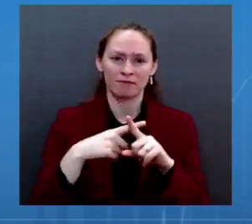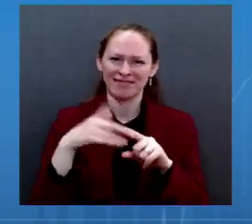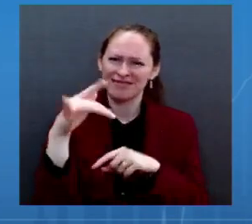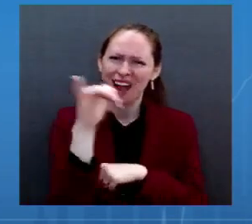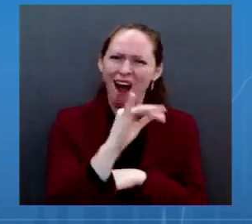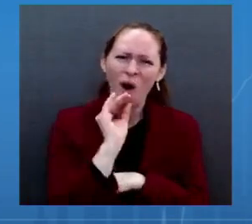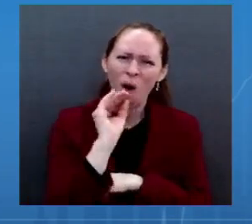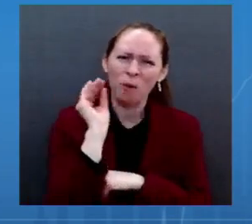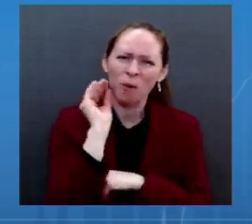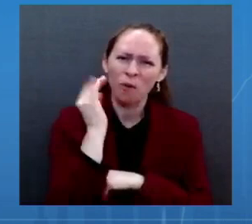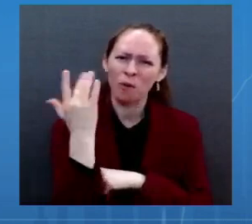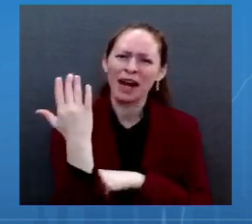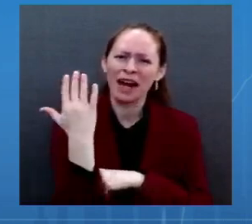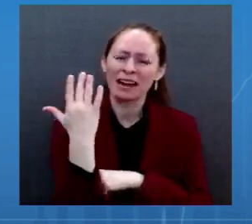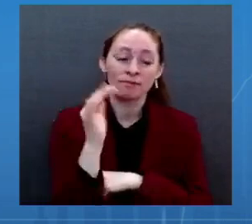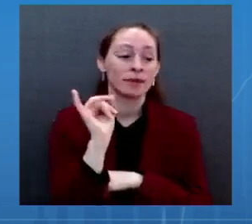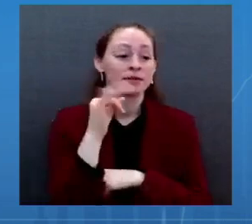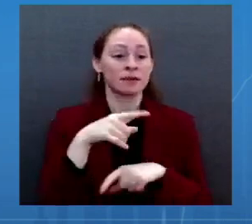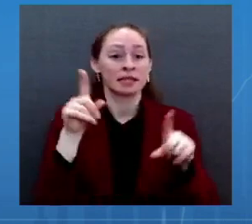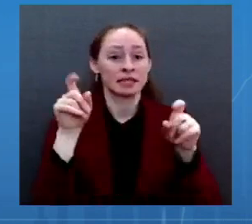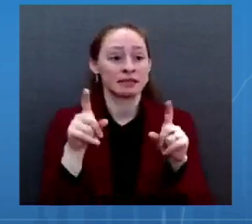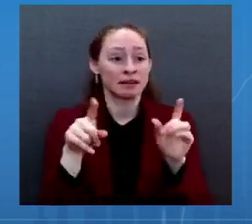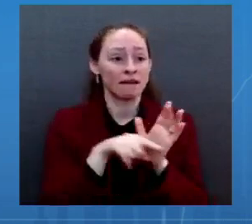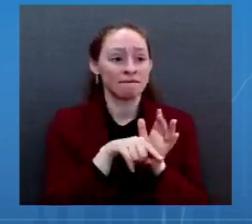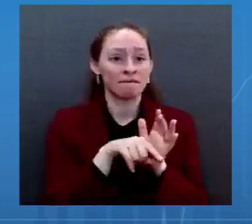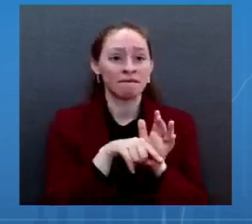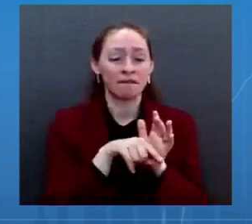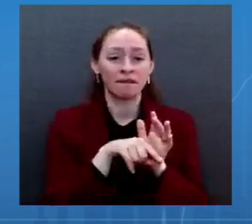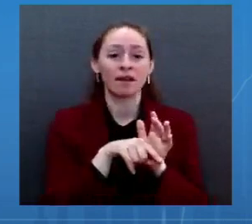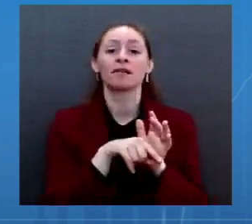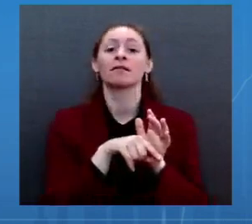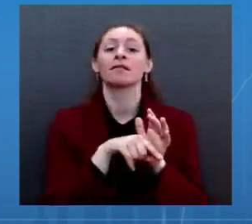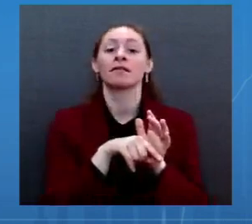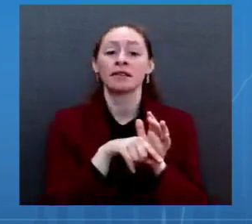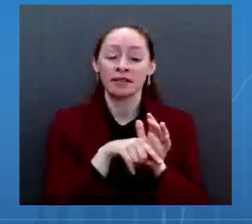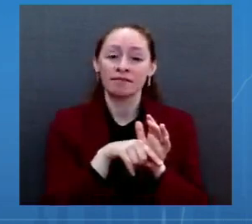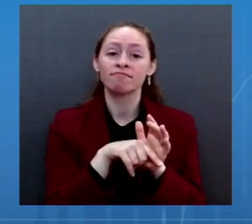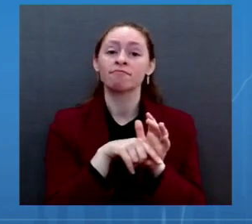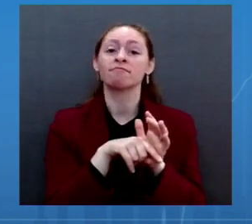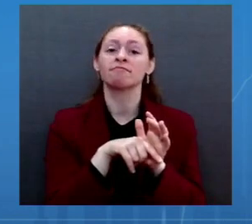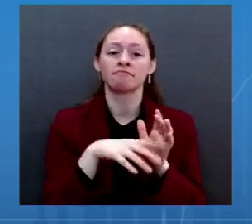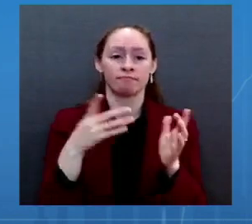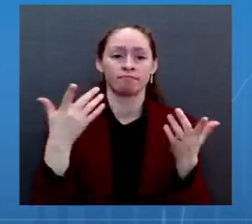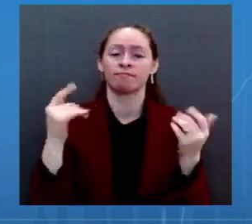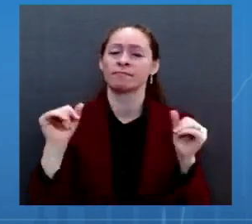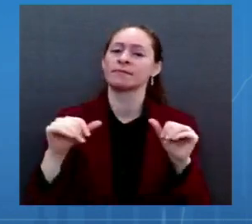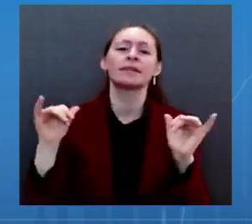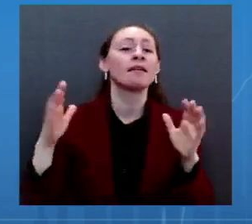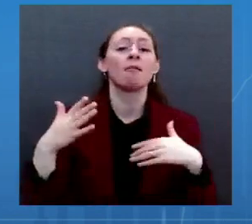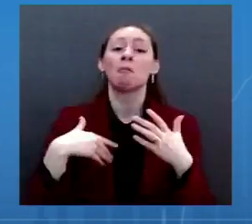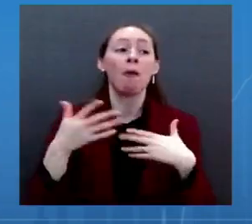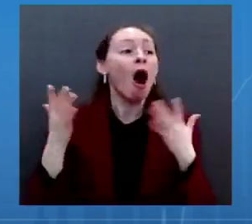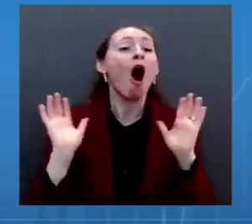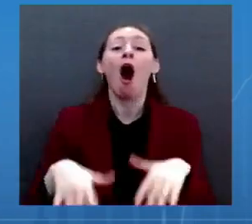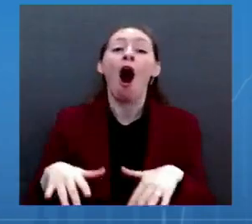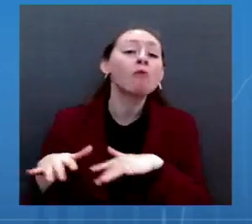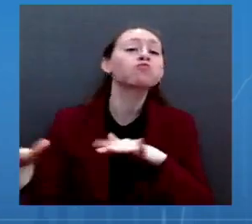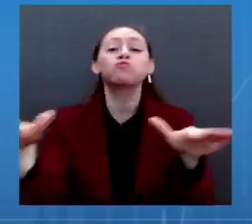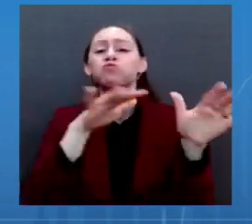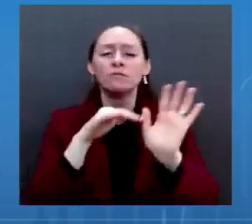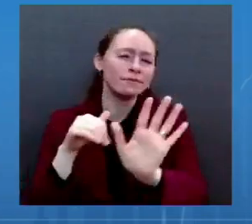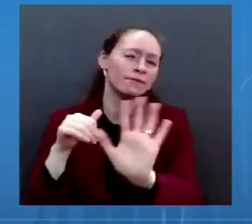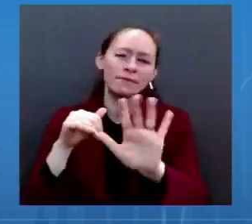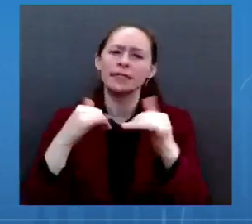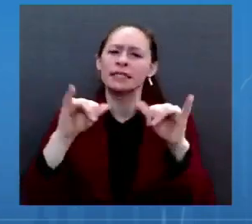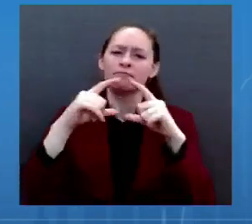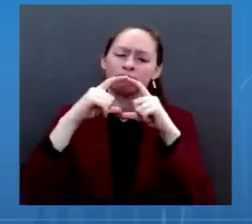they must continue to wear their mask for those extra 5 days after to complete a 10-day